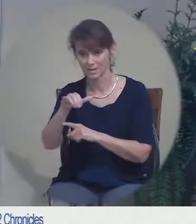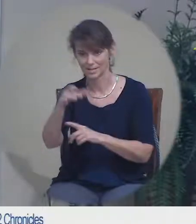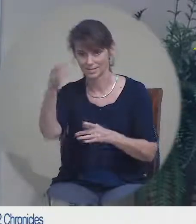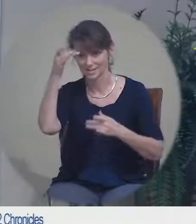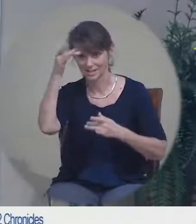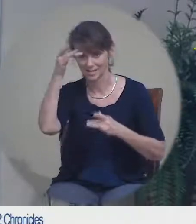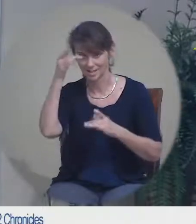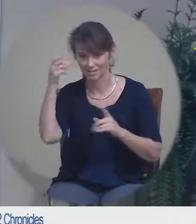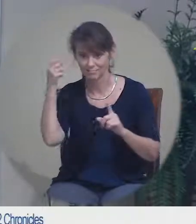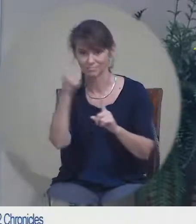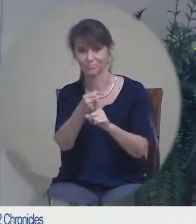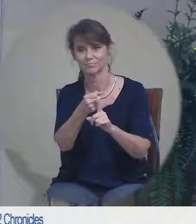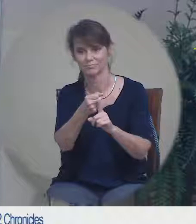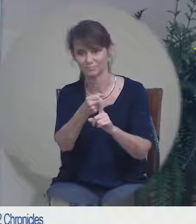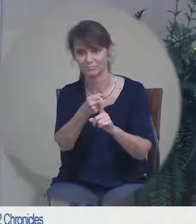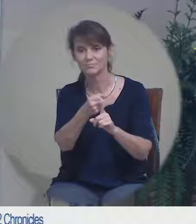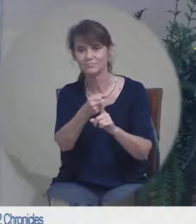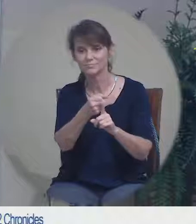II.